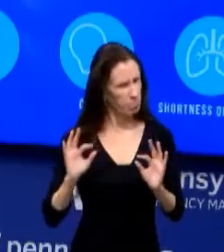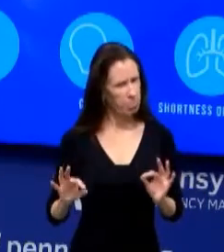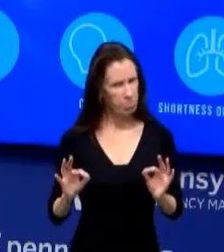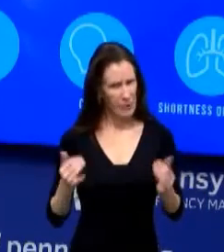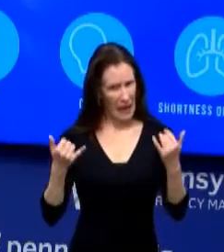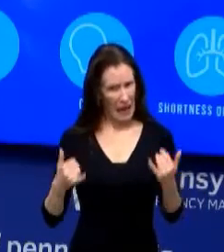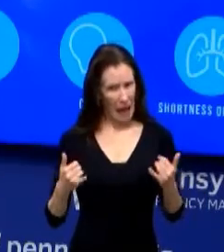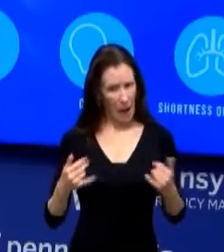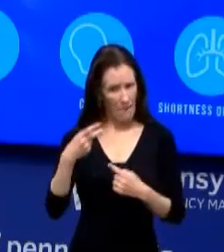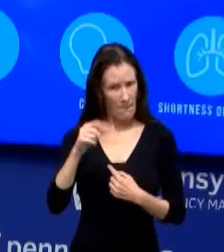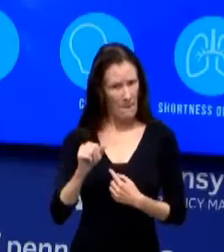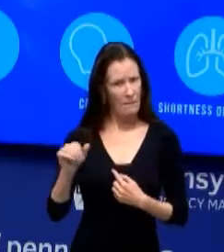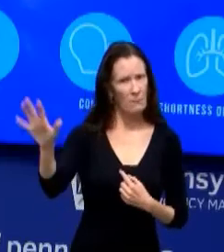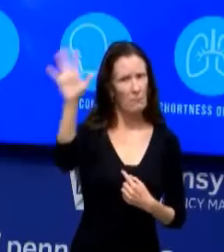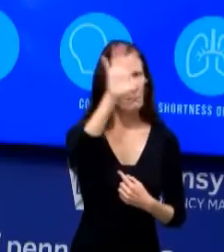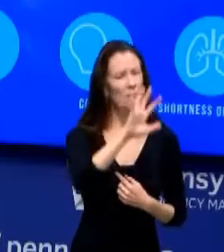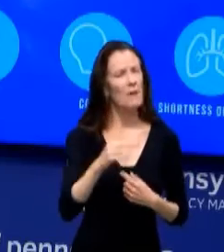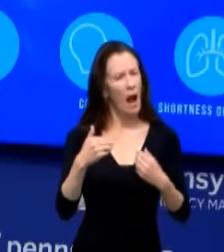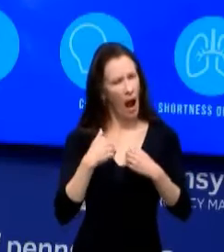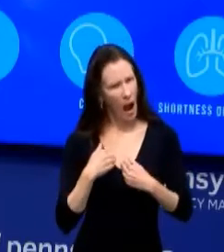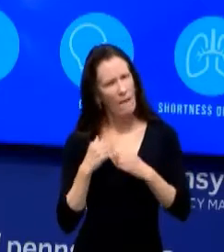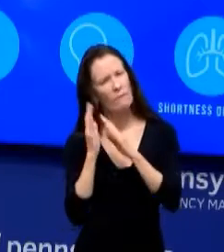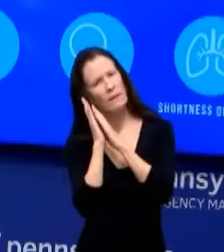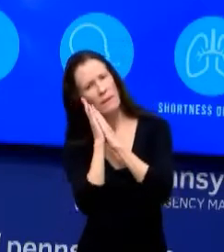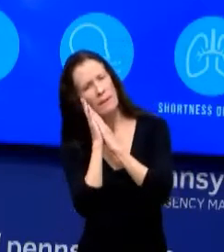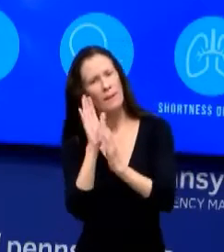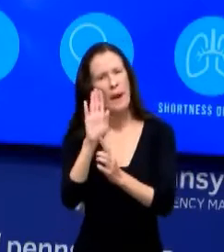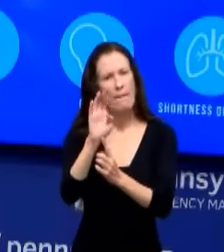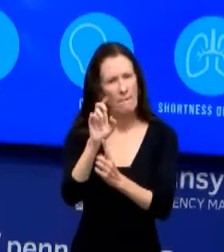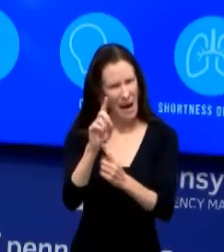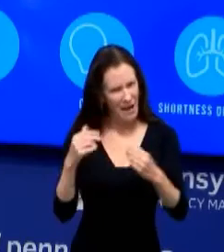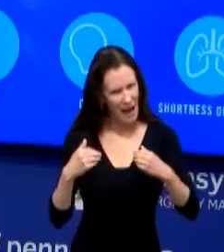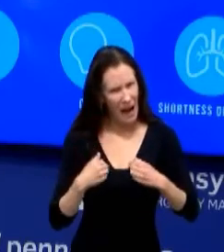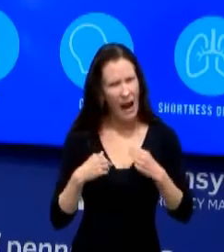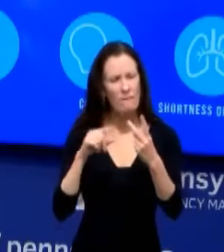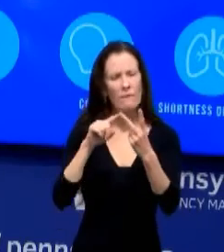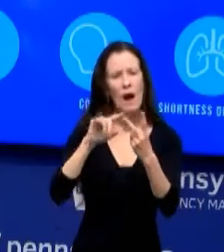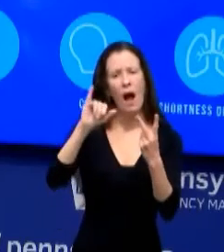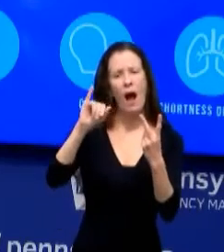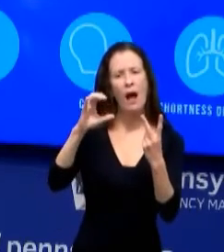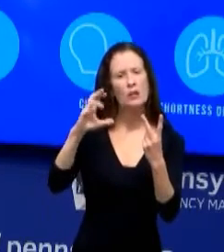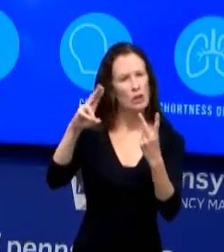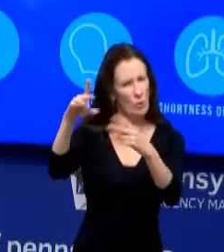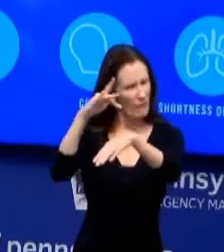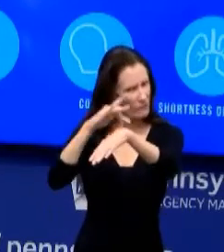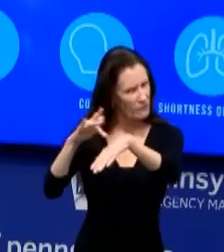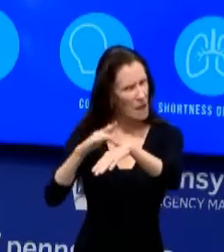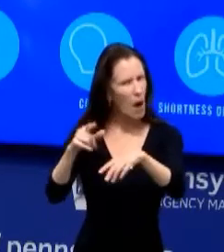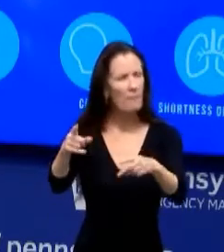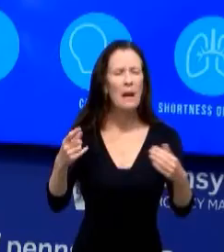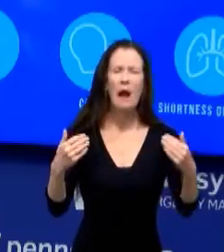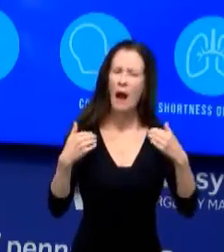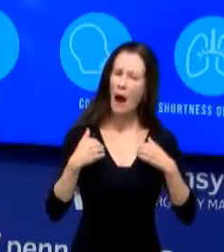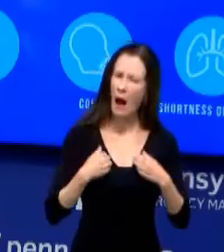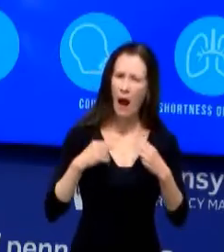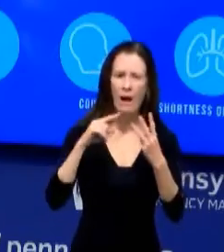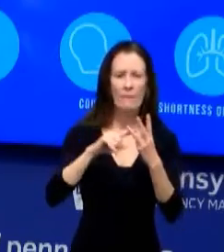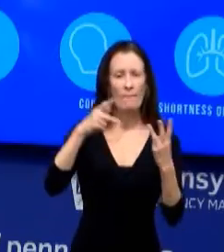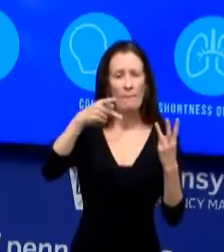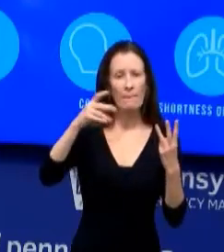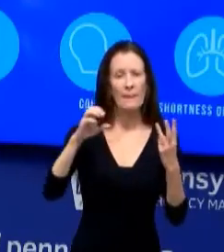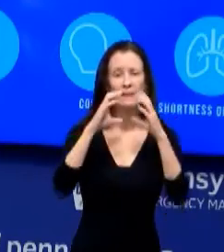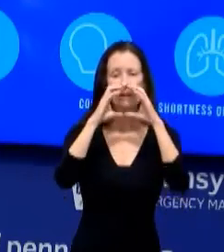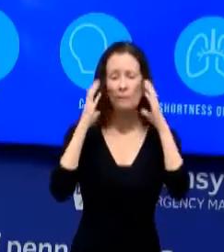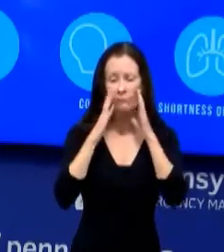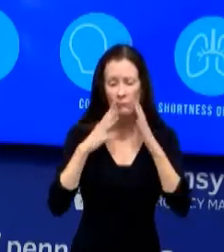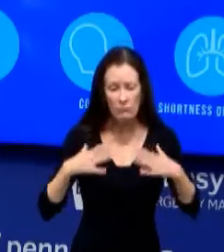beds. We have enough ventilators. We have enough personal protective equipment for our hospitals. And we are continually pushing out more